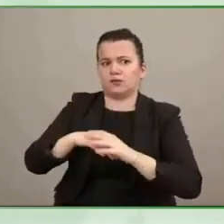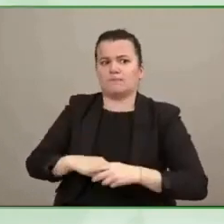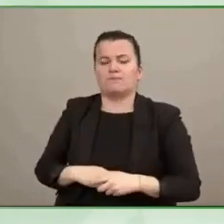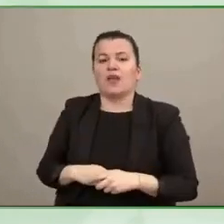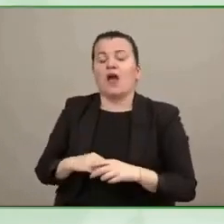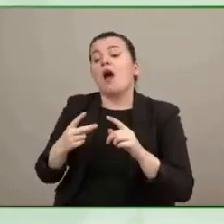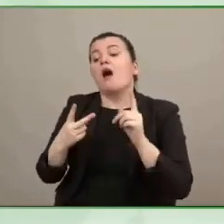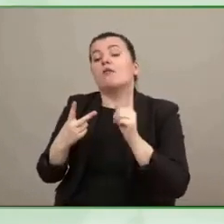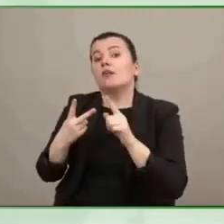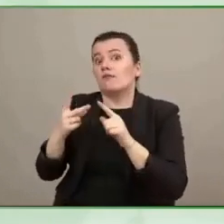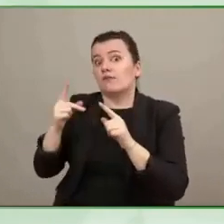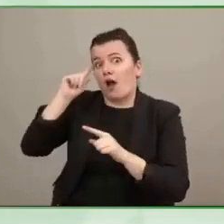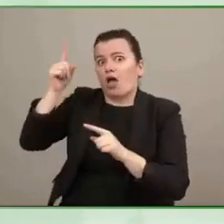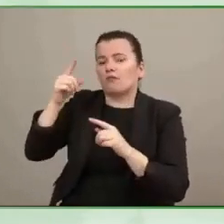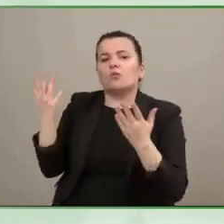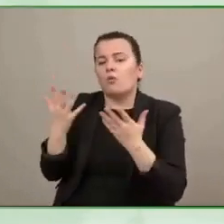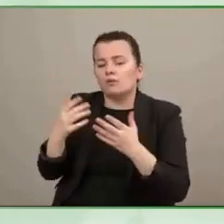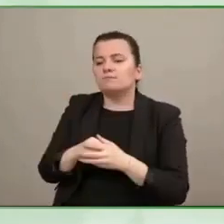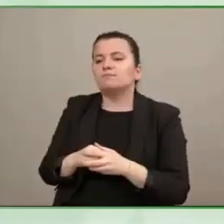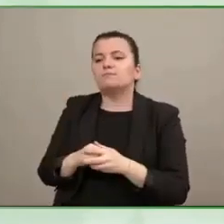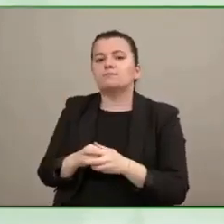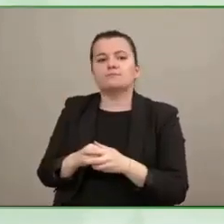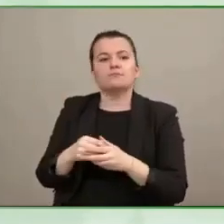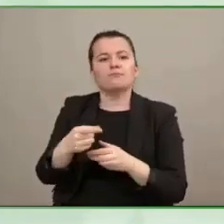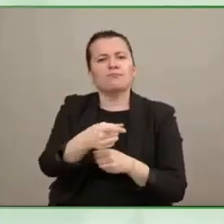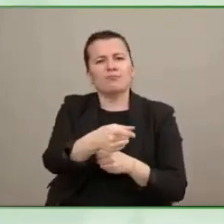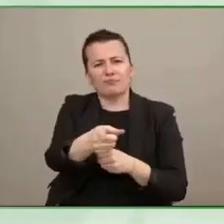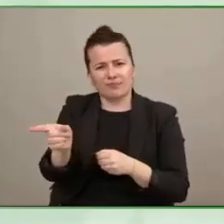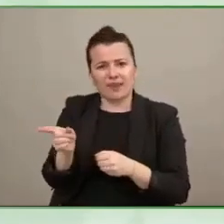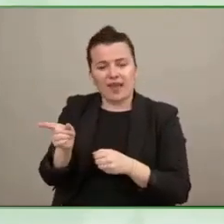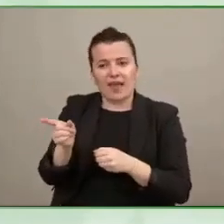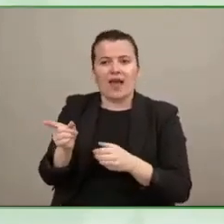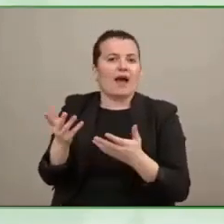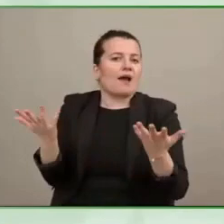engage or make disability inclusion with the